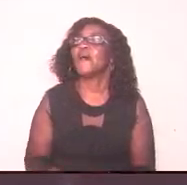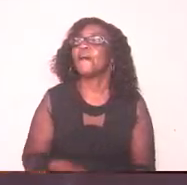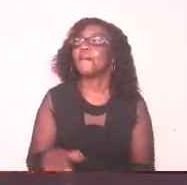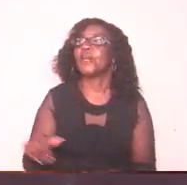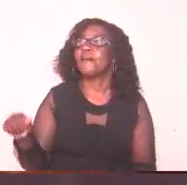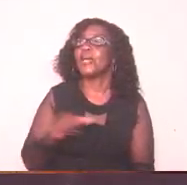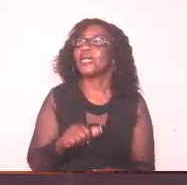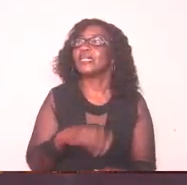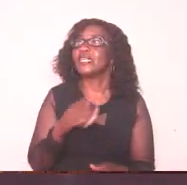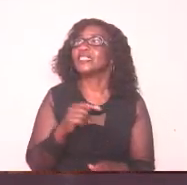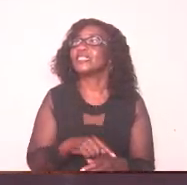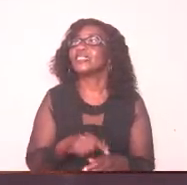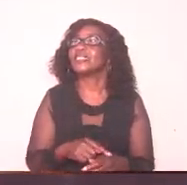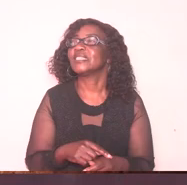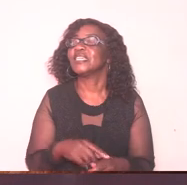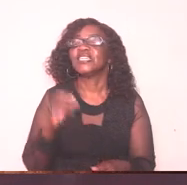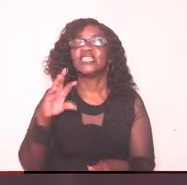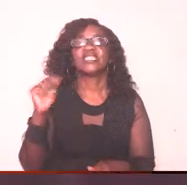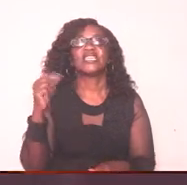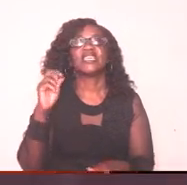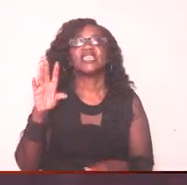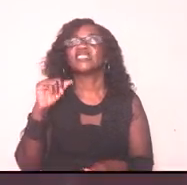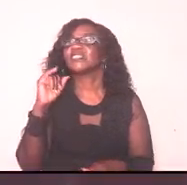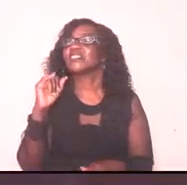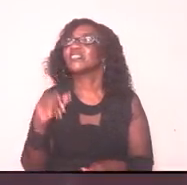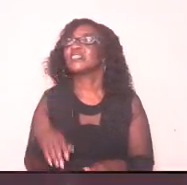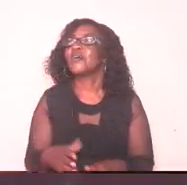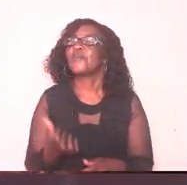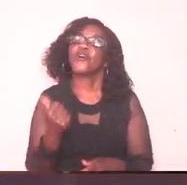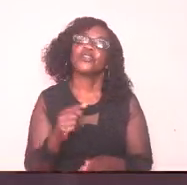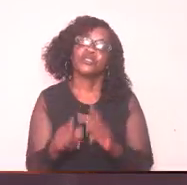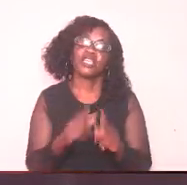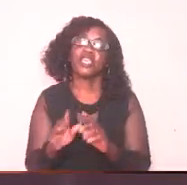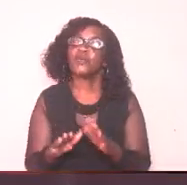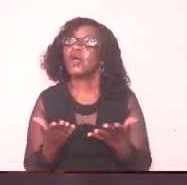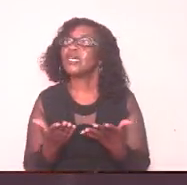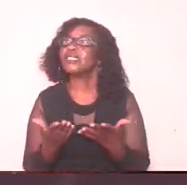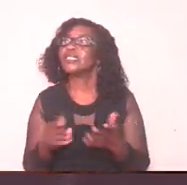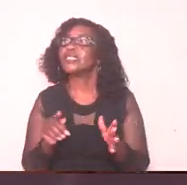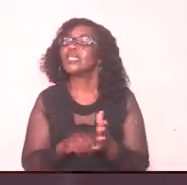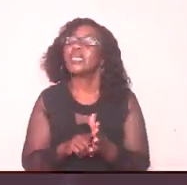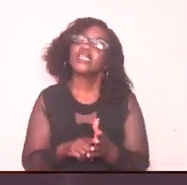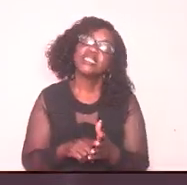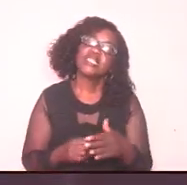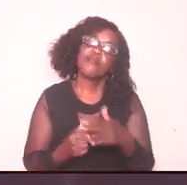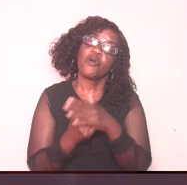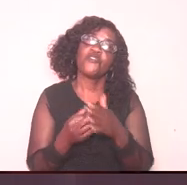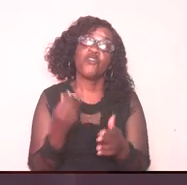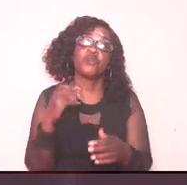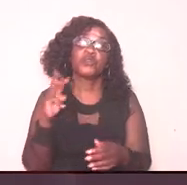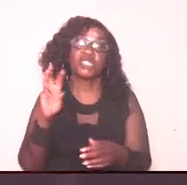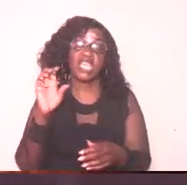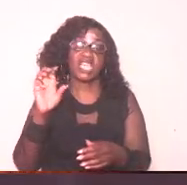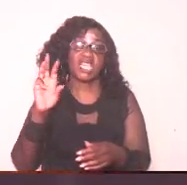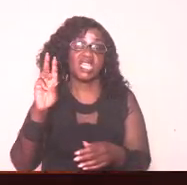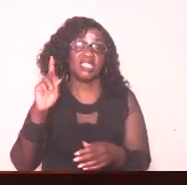back next time. This is the SASI Debate Challenge brought to you by Say What with support from the Swedish Embassy in Zimbabwe. I am